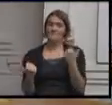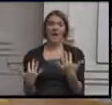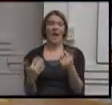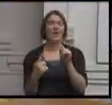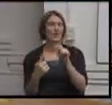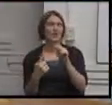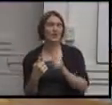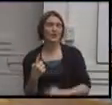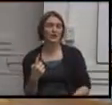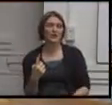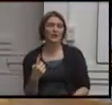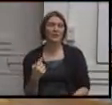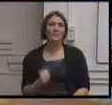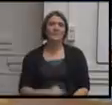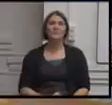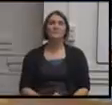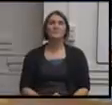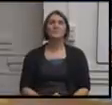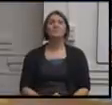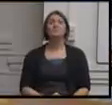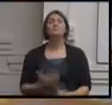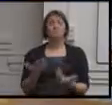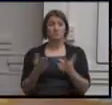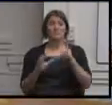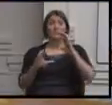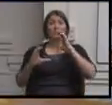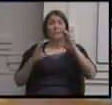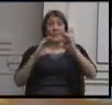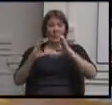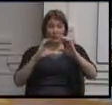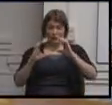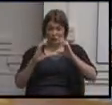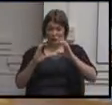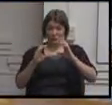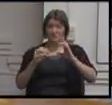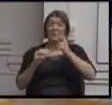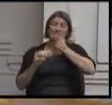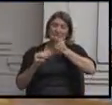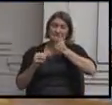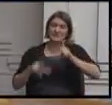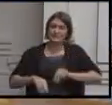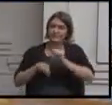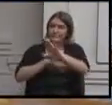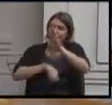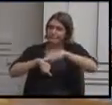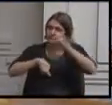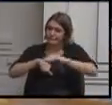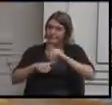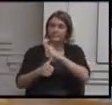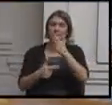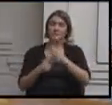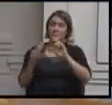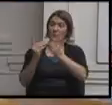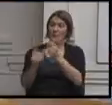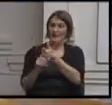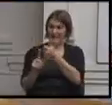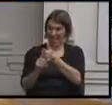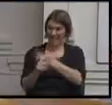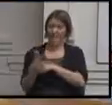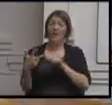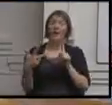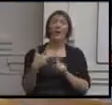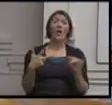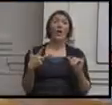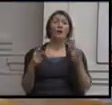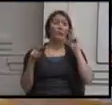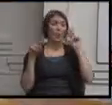department. So in addition to communication capabilities, it examines the capabilities of the fire department. And then lastly,